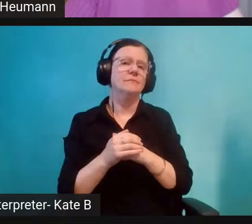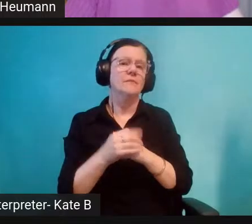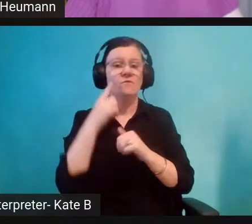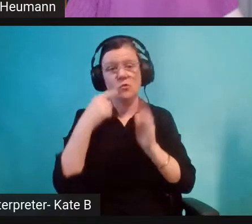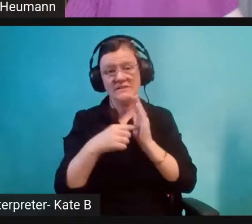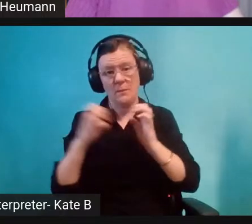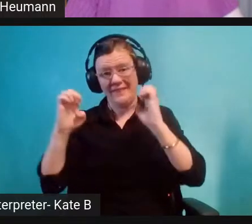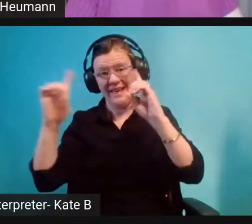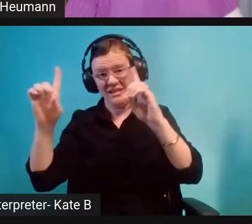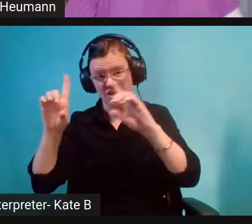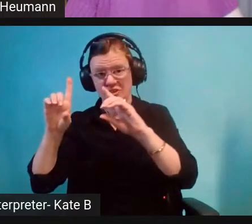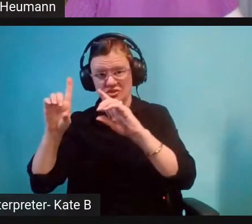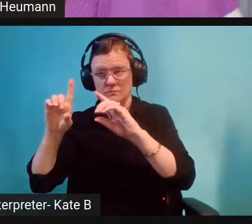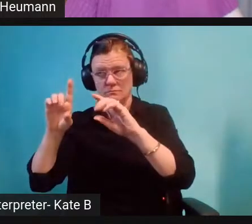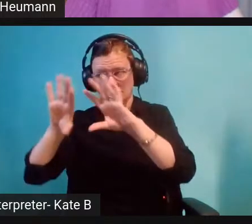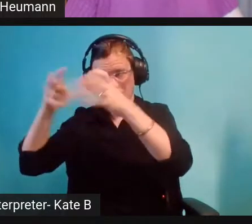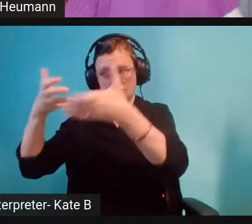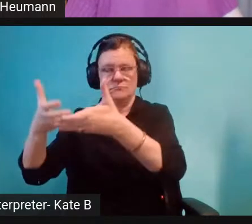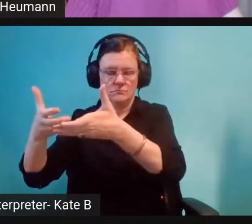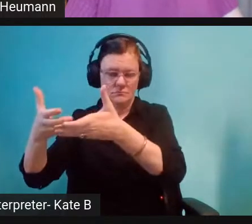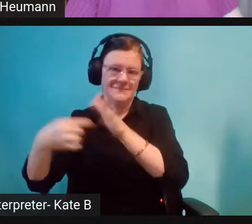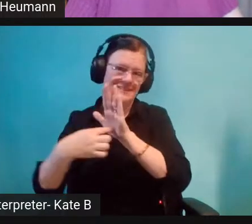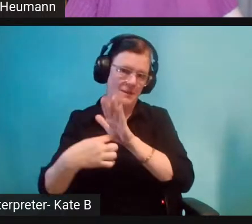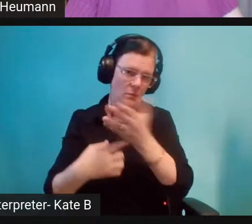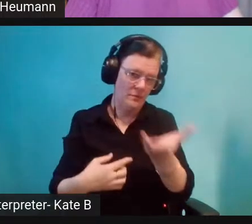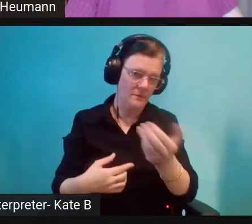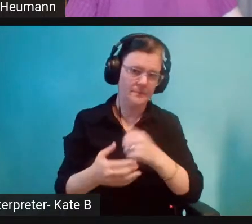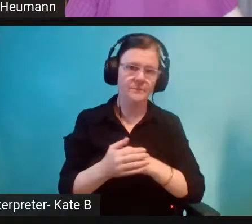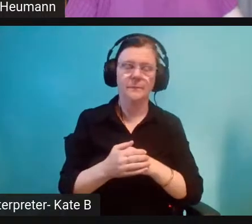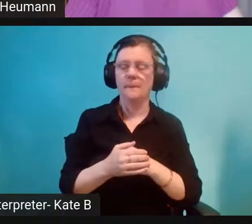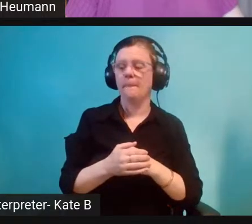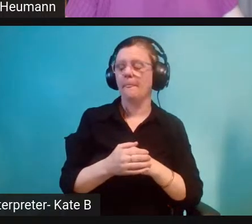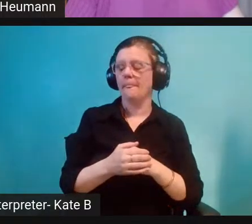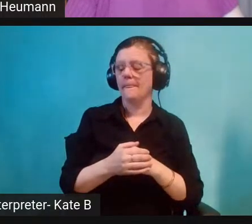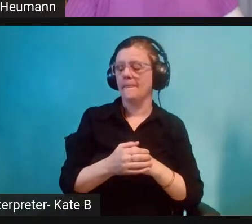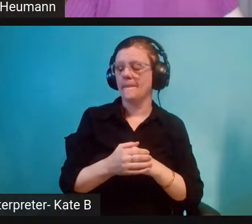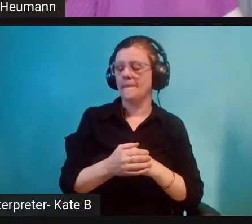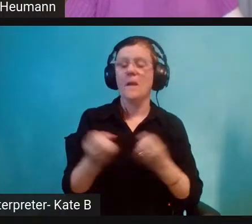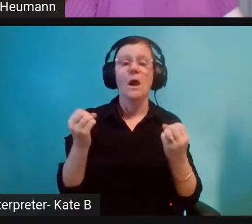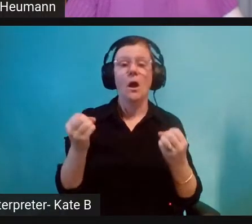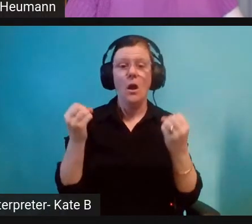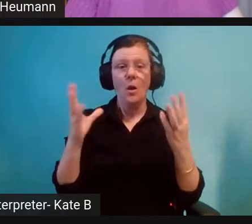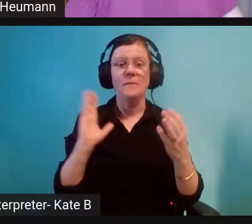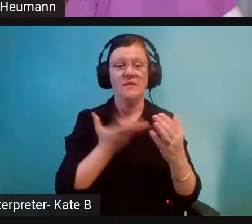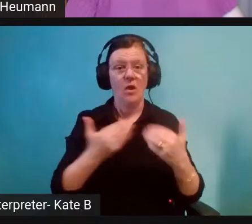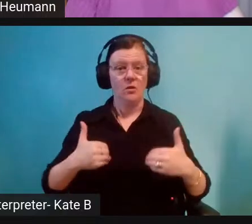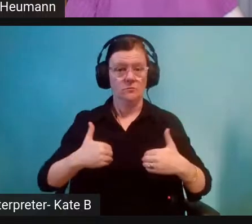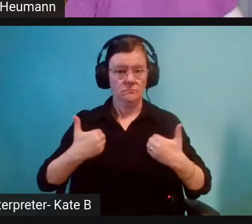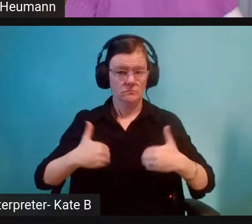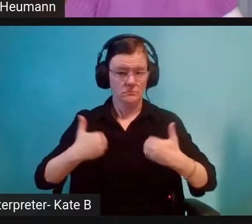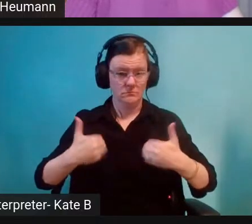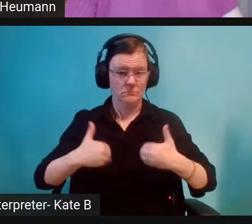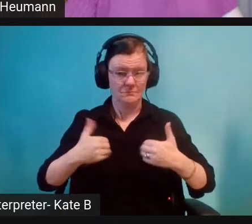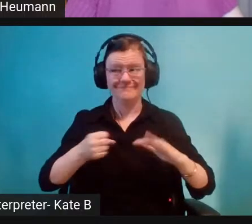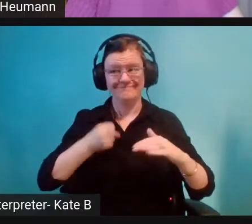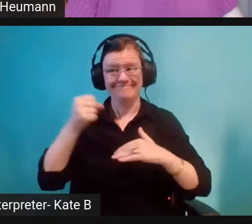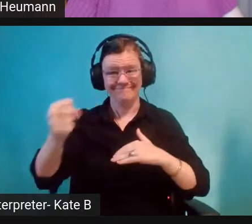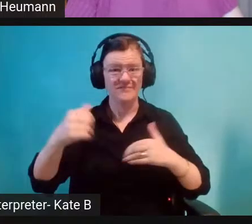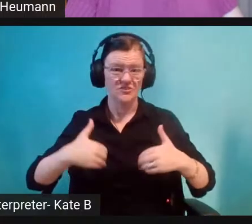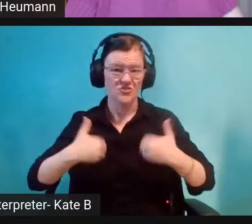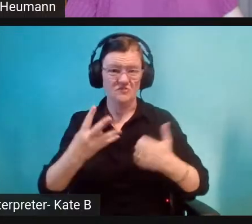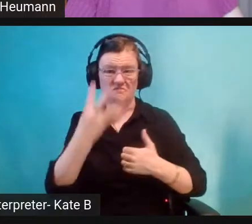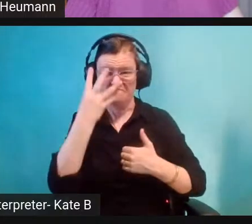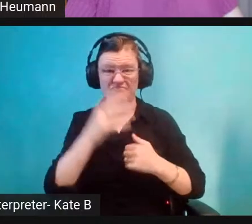education, as an example, and we look at the number of people, juveniles, in juvenile facilities, 50